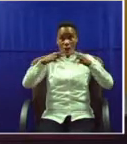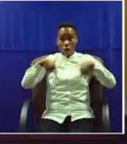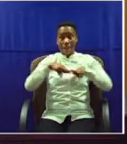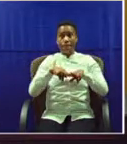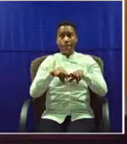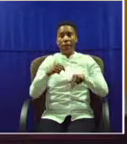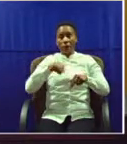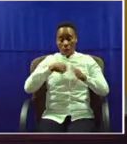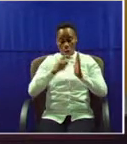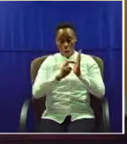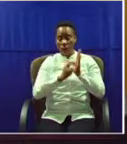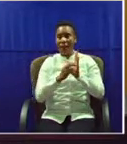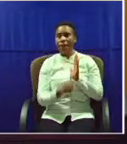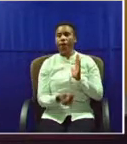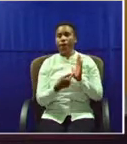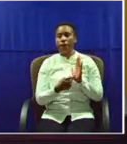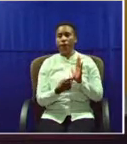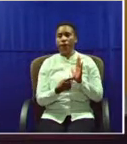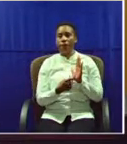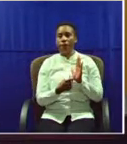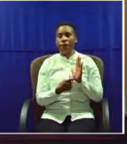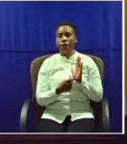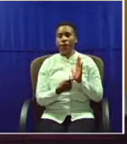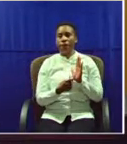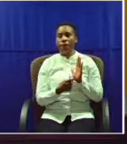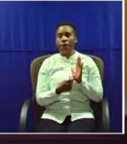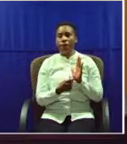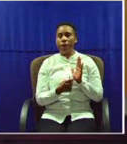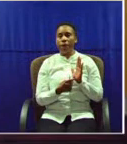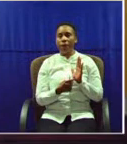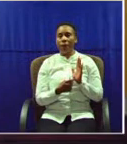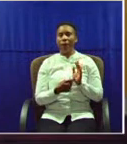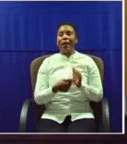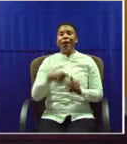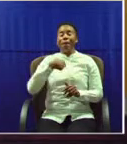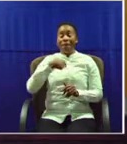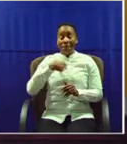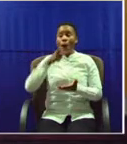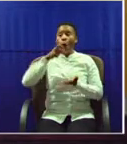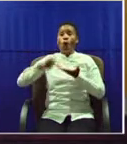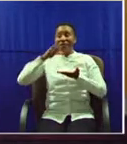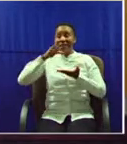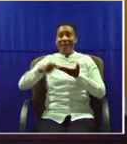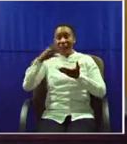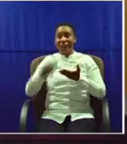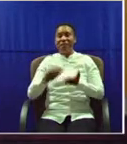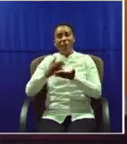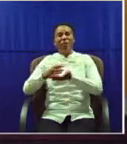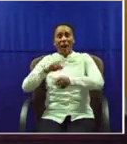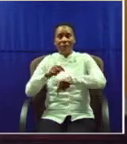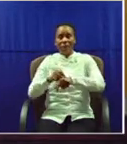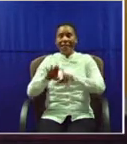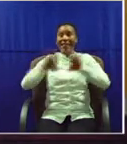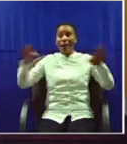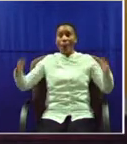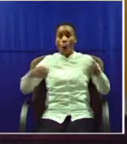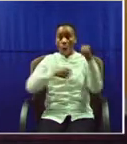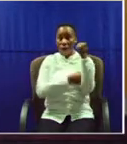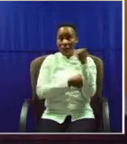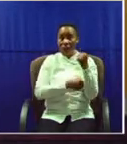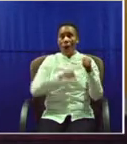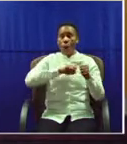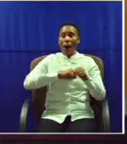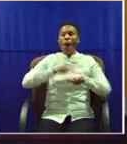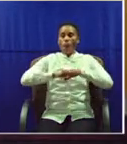here. And at some time, I have to consult with the table office because they are